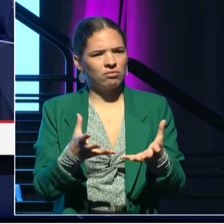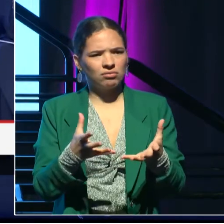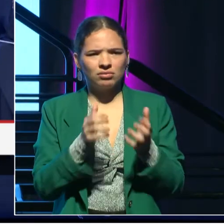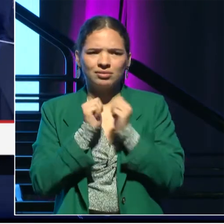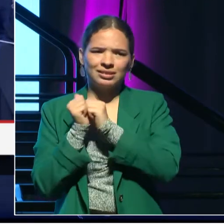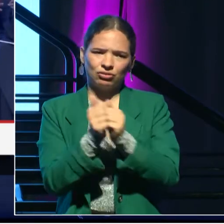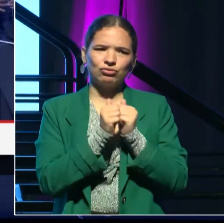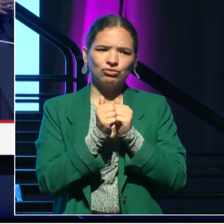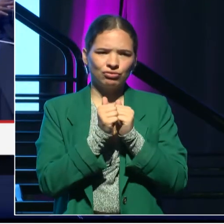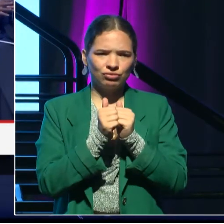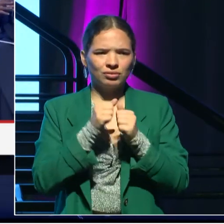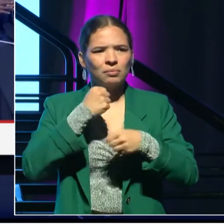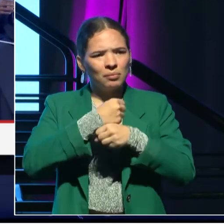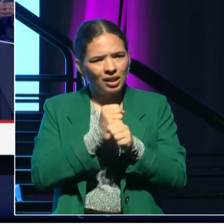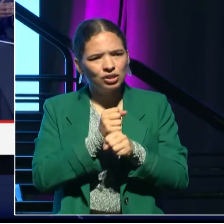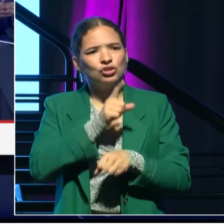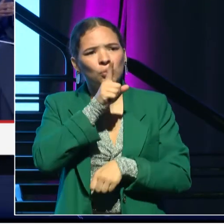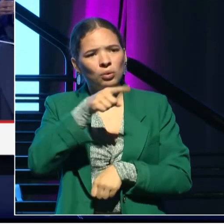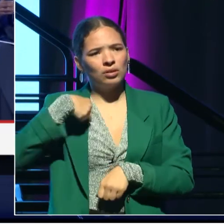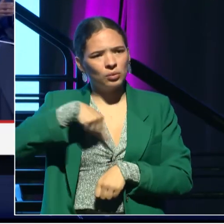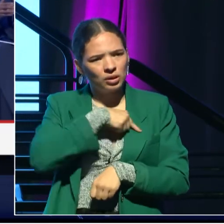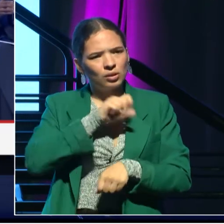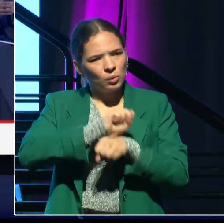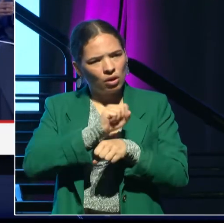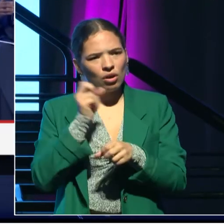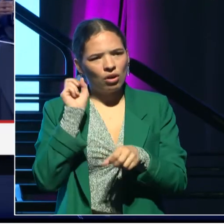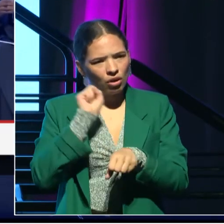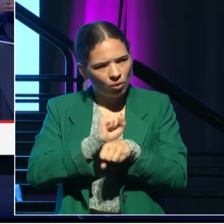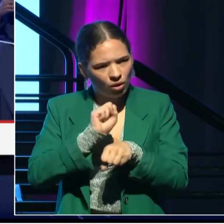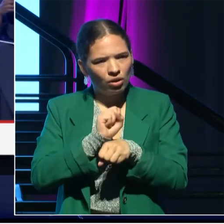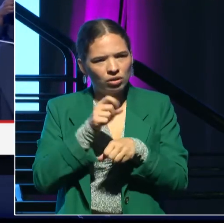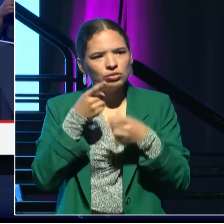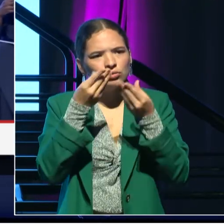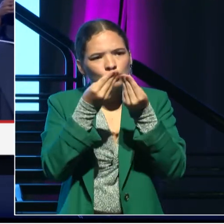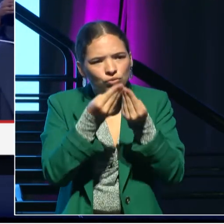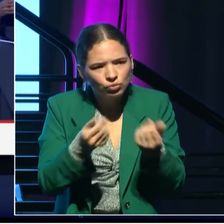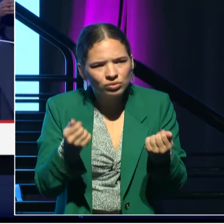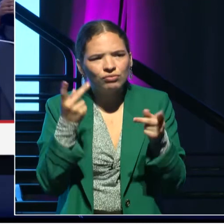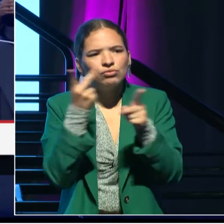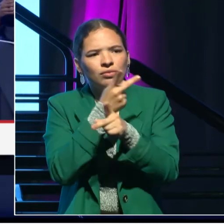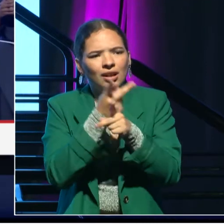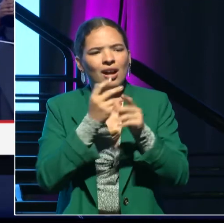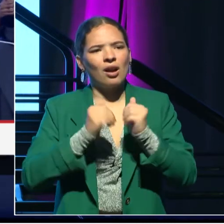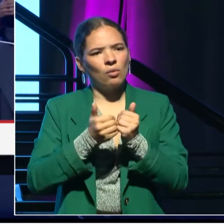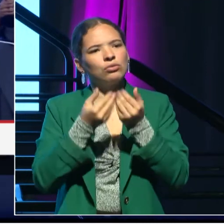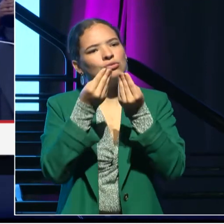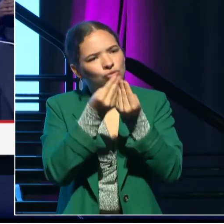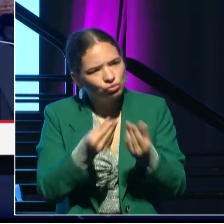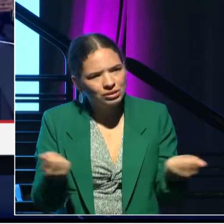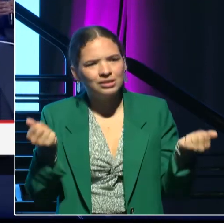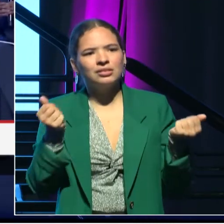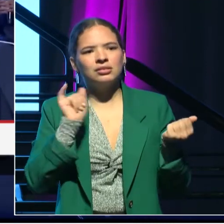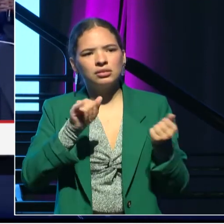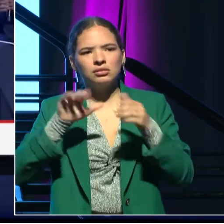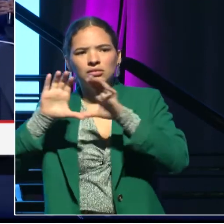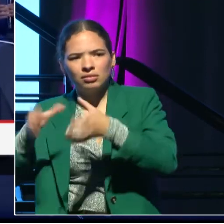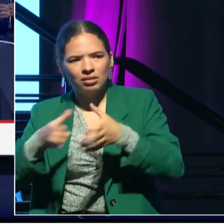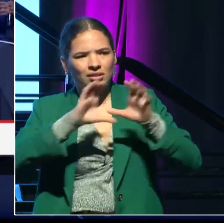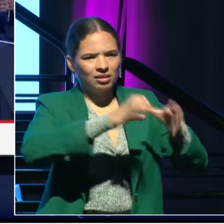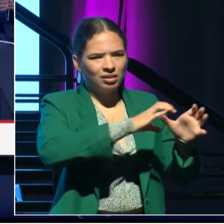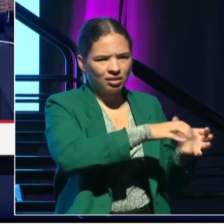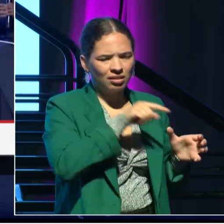make sure that we are working holistically to find solutions. We've been working in silos too long. We have to